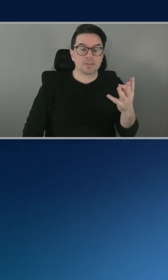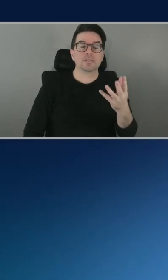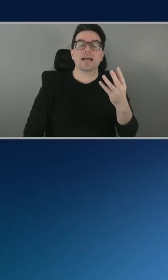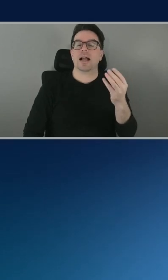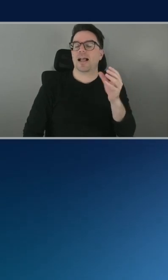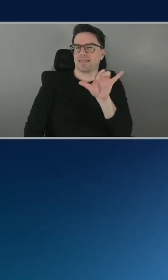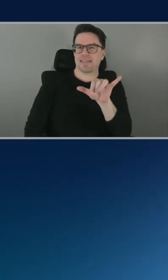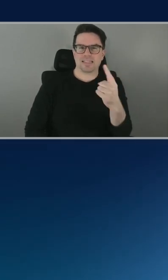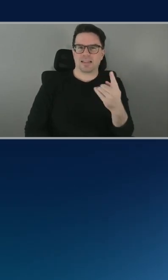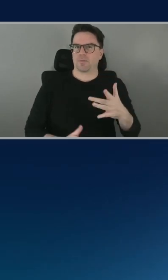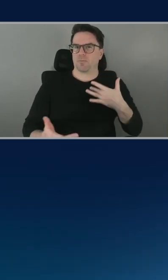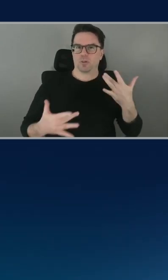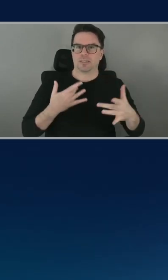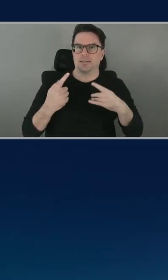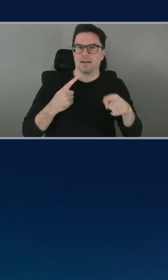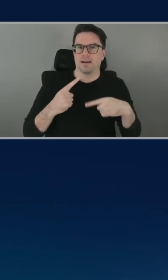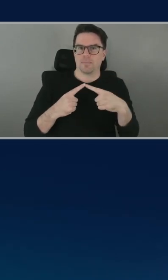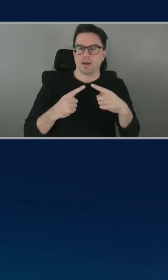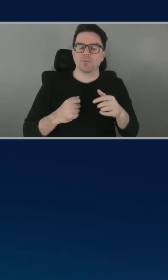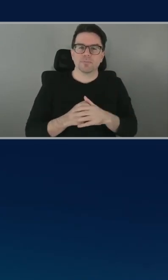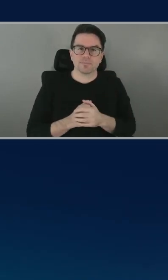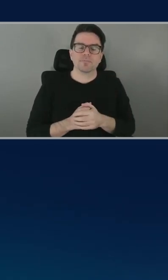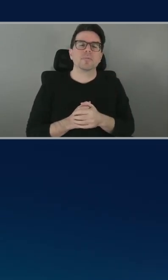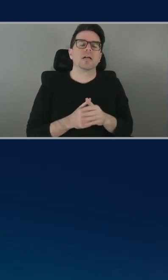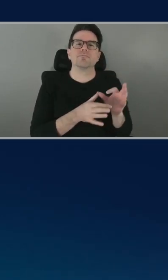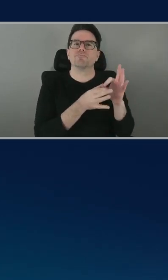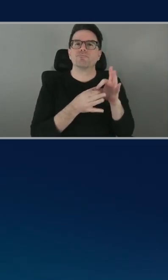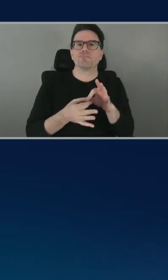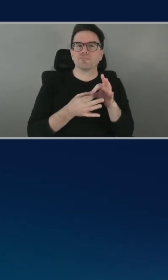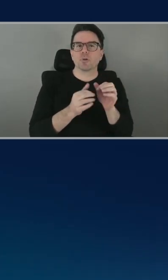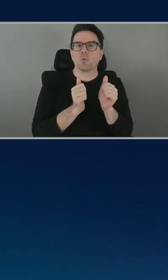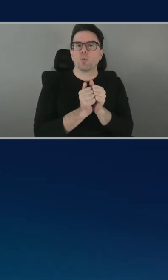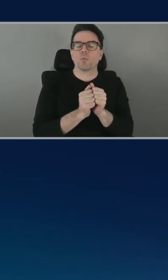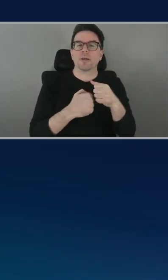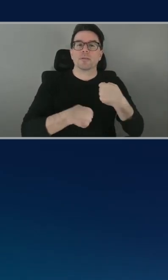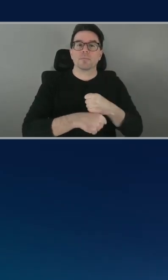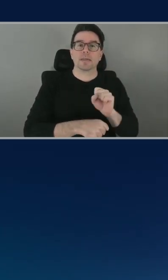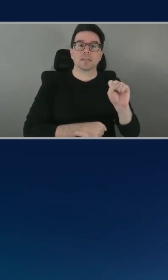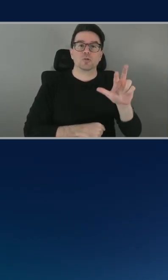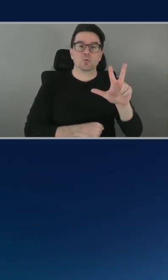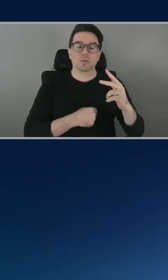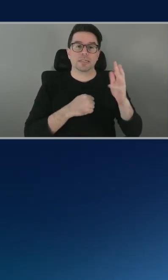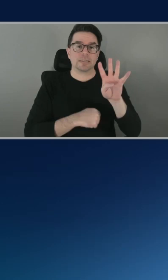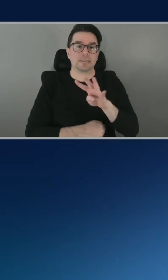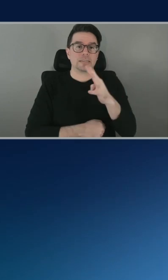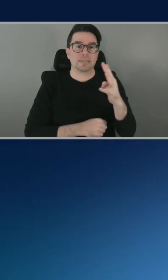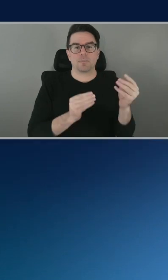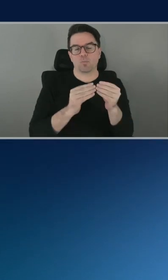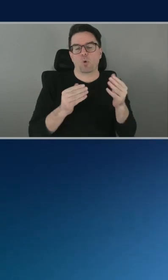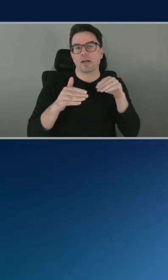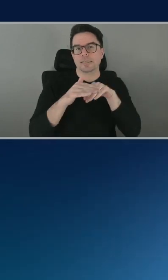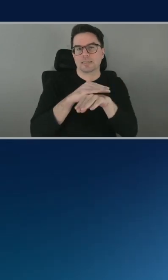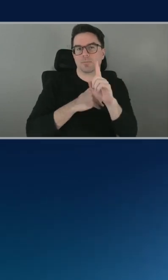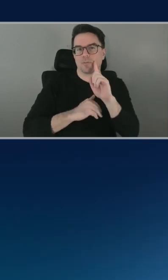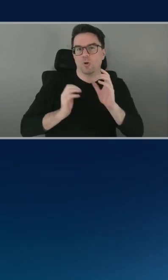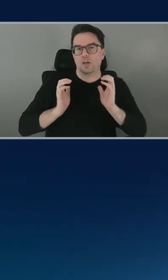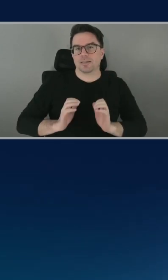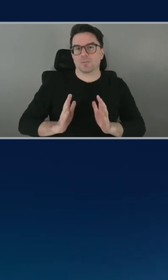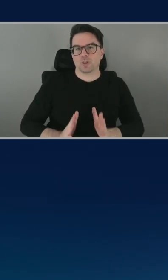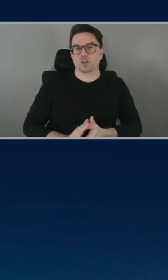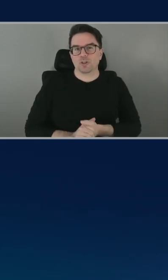super excited about. And this is along the same lines of making S3 Tables much more accessible to our customers. Yeah. Yeah.